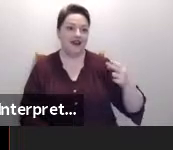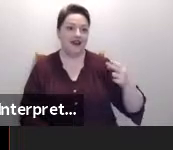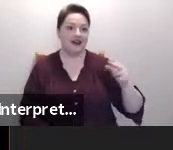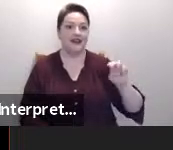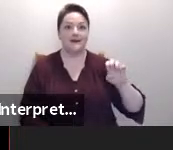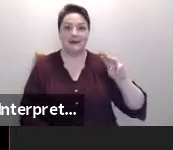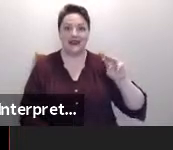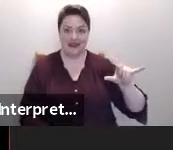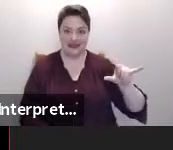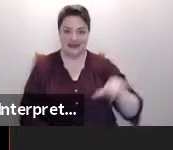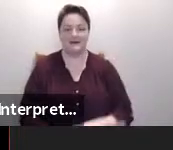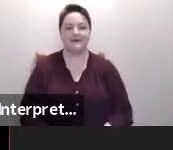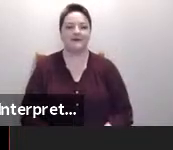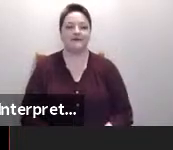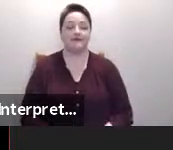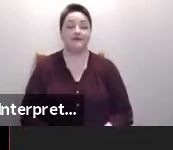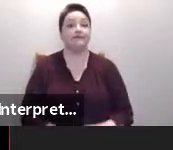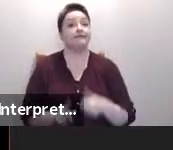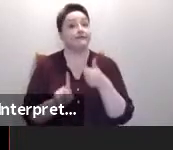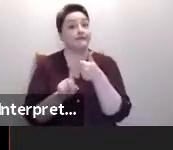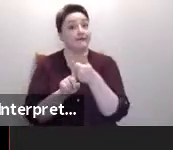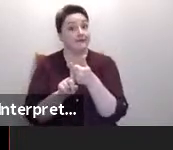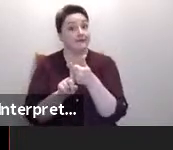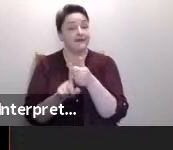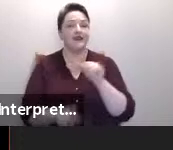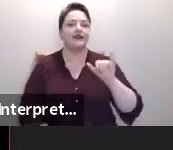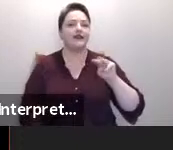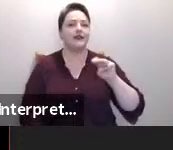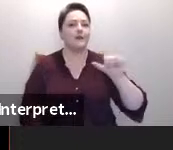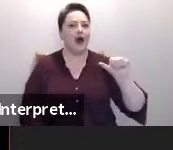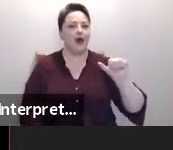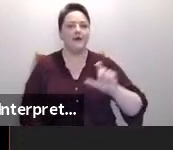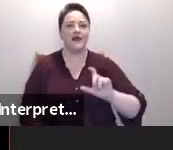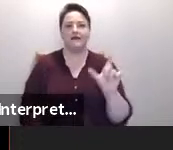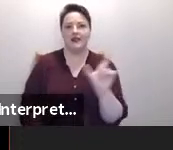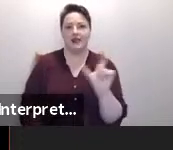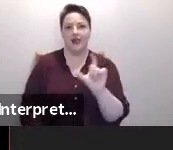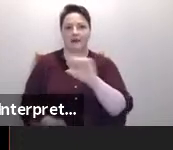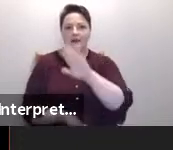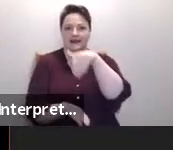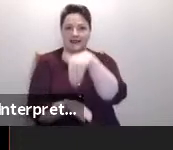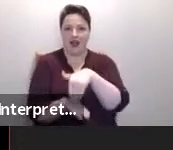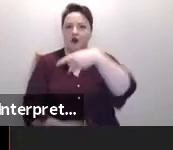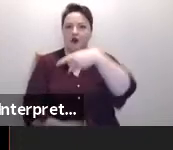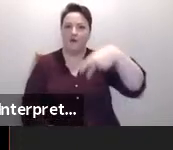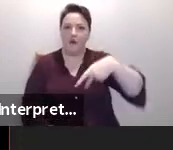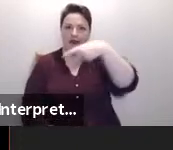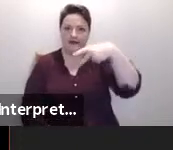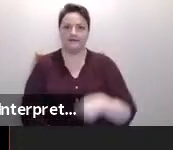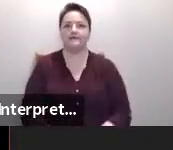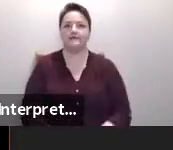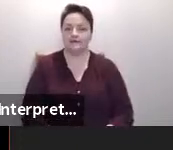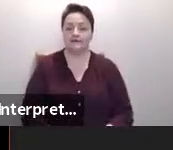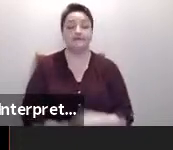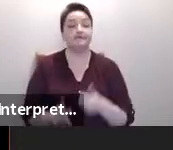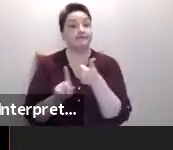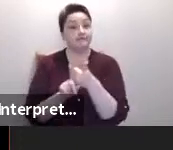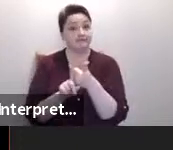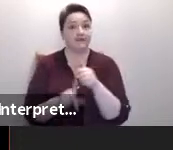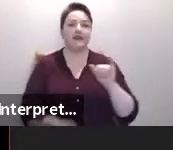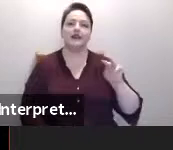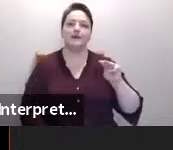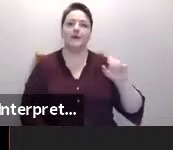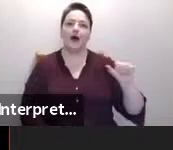Al-Dalimi. He is the Imam of the Islamic Center of Portland. He's also the Imam of